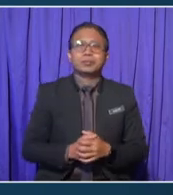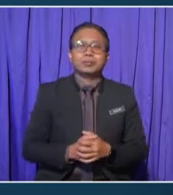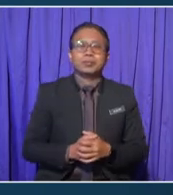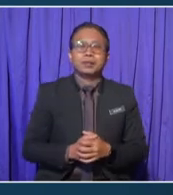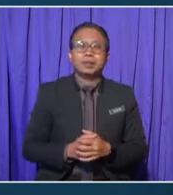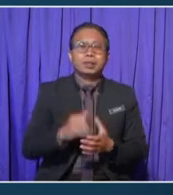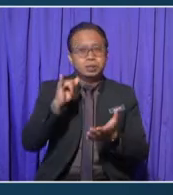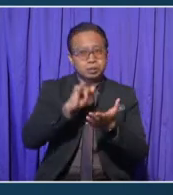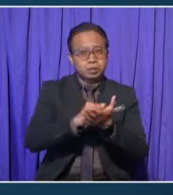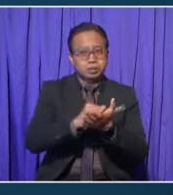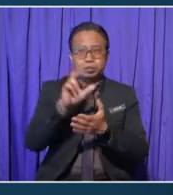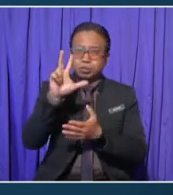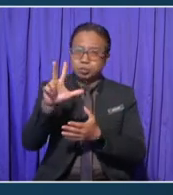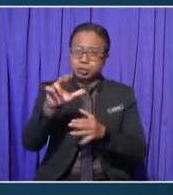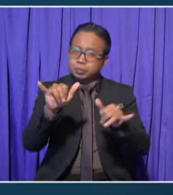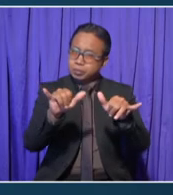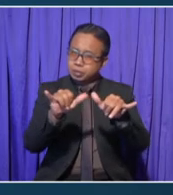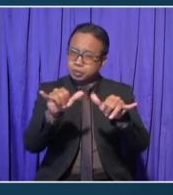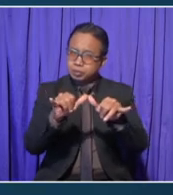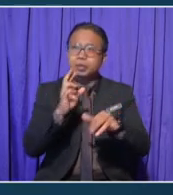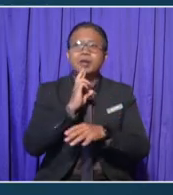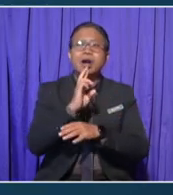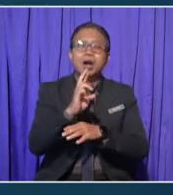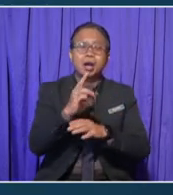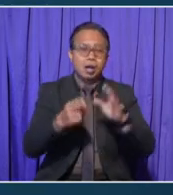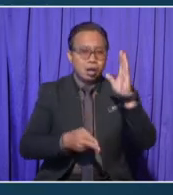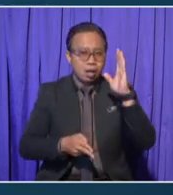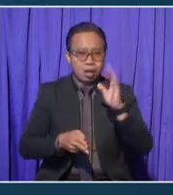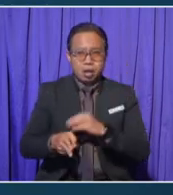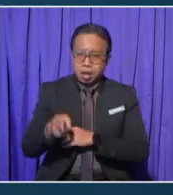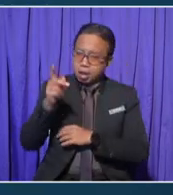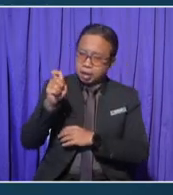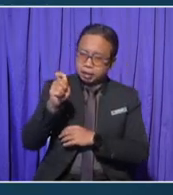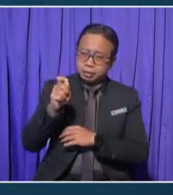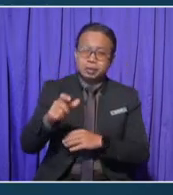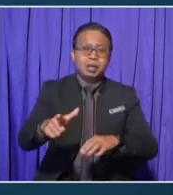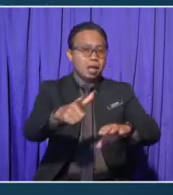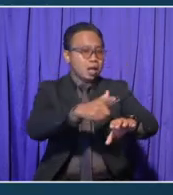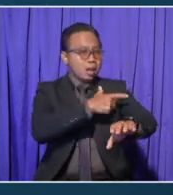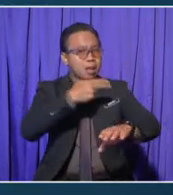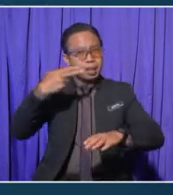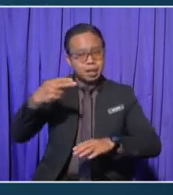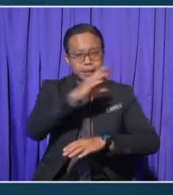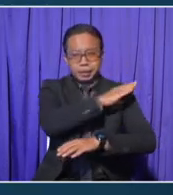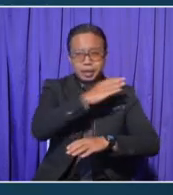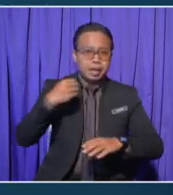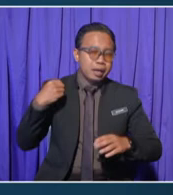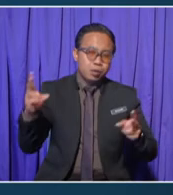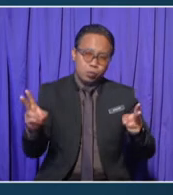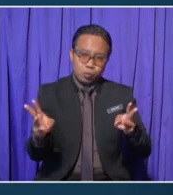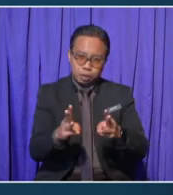These three measurements are the height, the length, and the width.